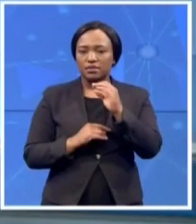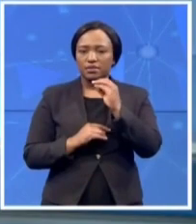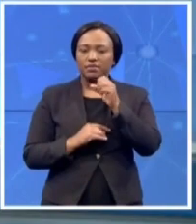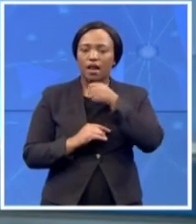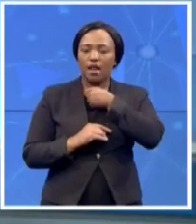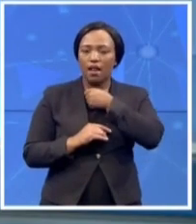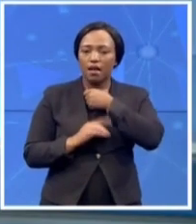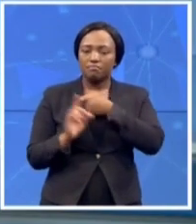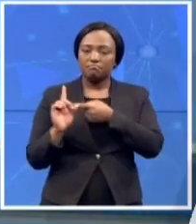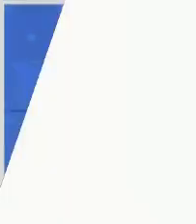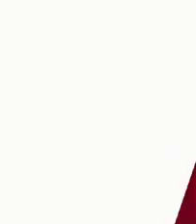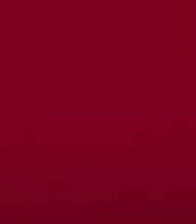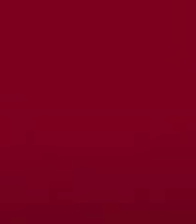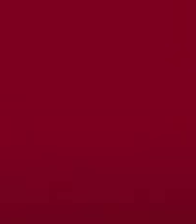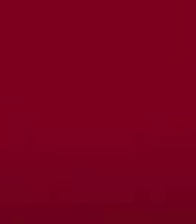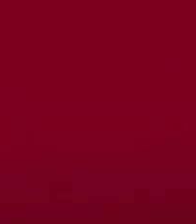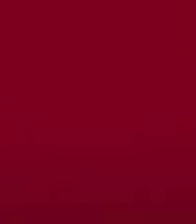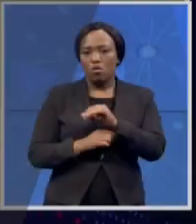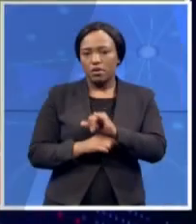Lwando.